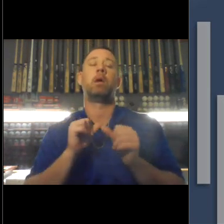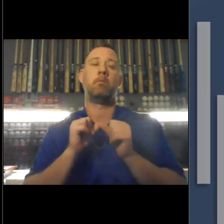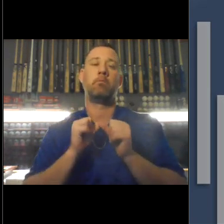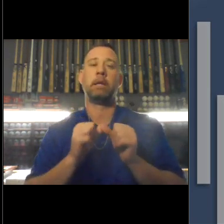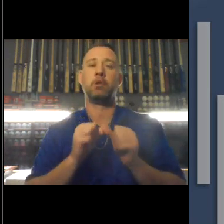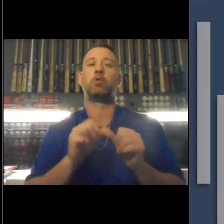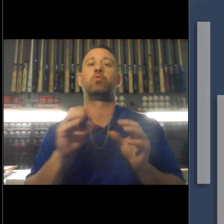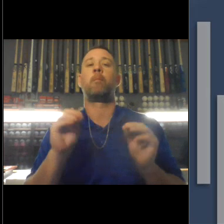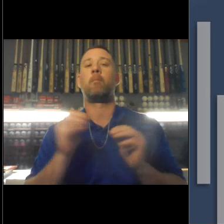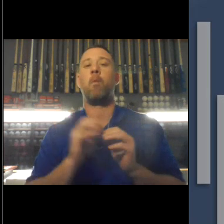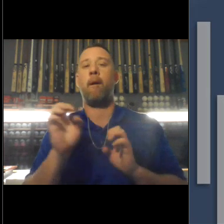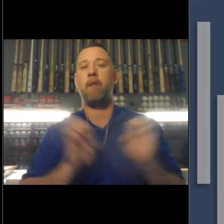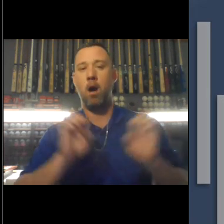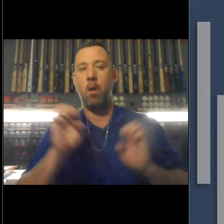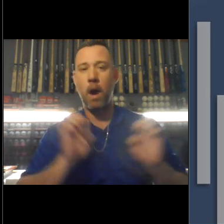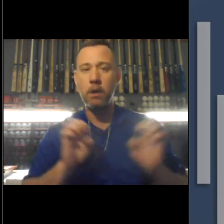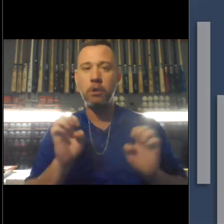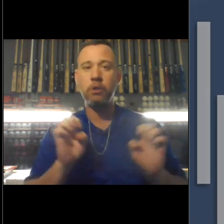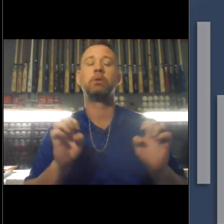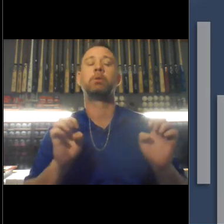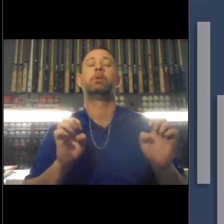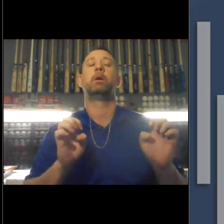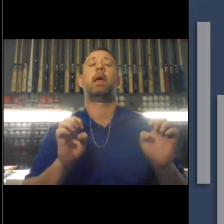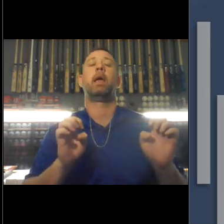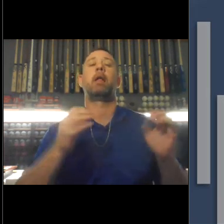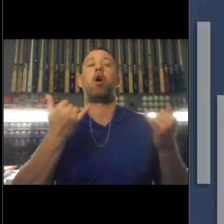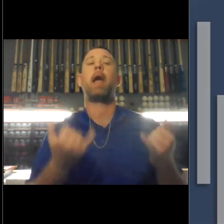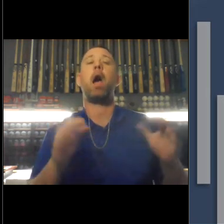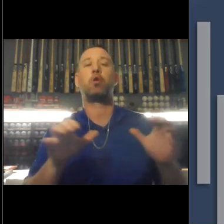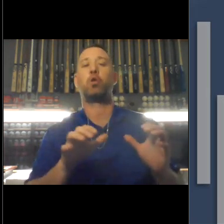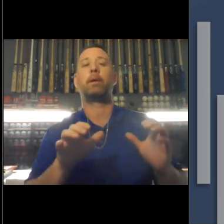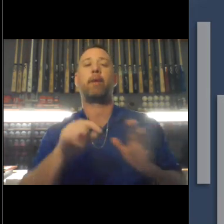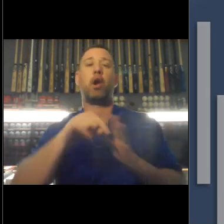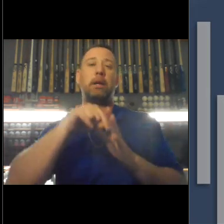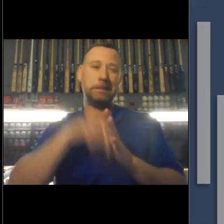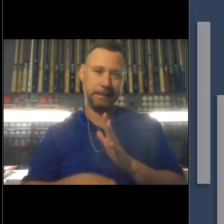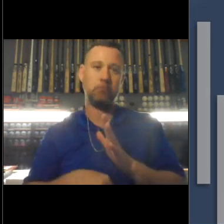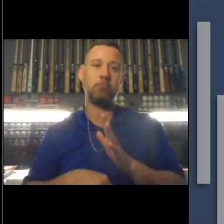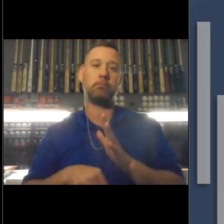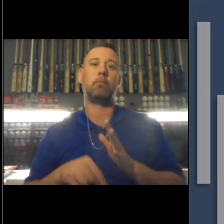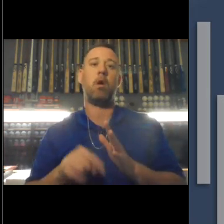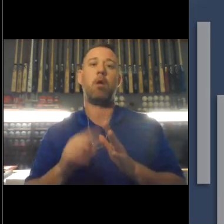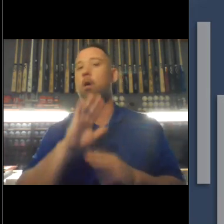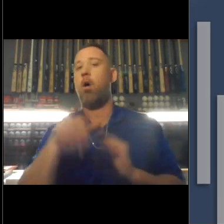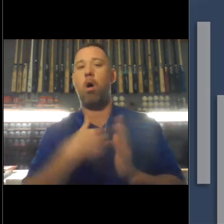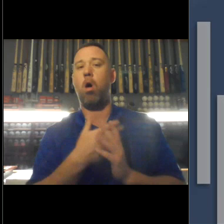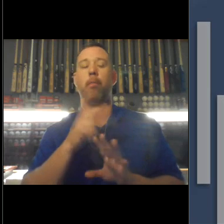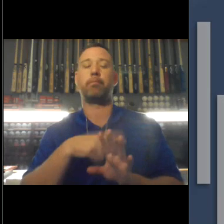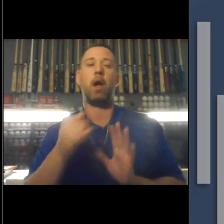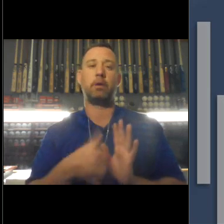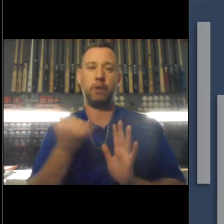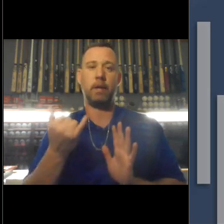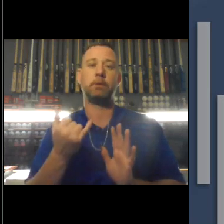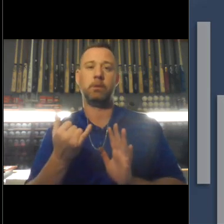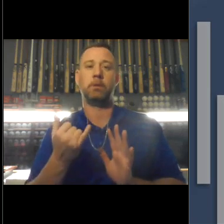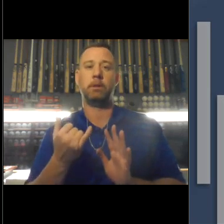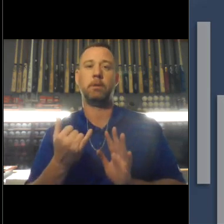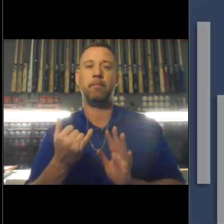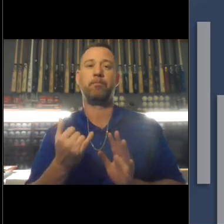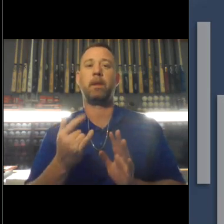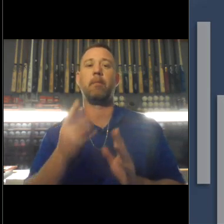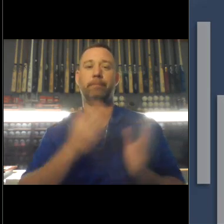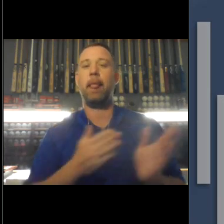more evaluations, and we are now doing a very deep dive on all of our projects, existing and those that are planned in